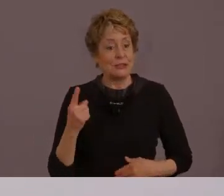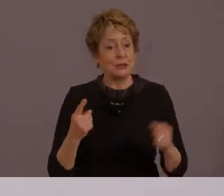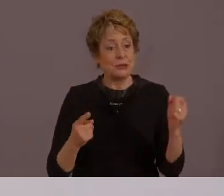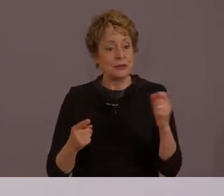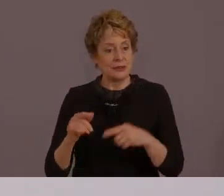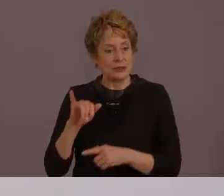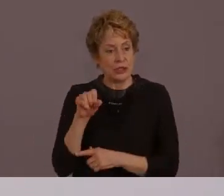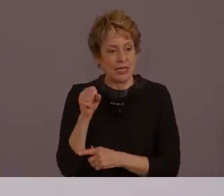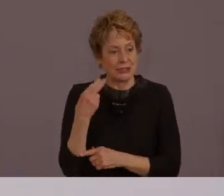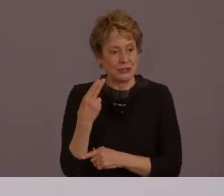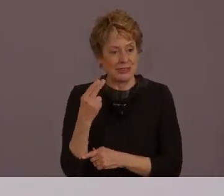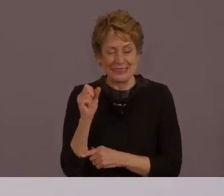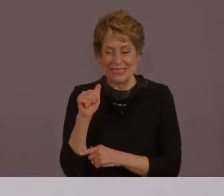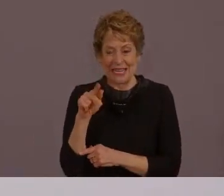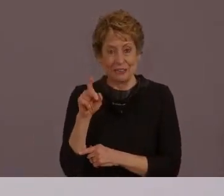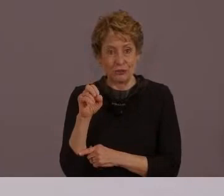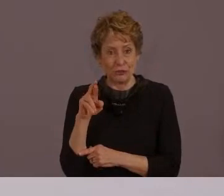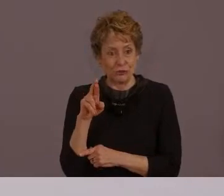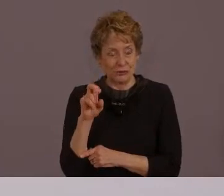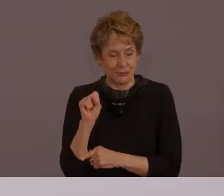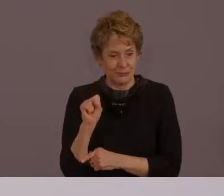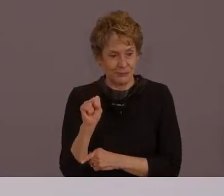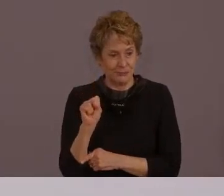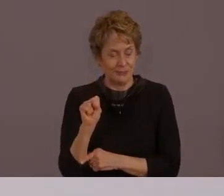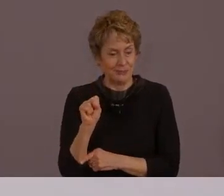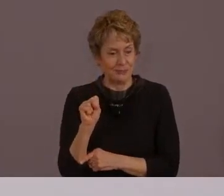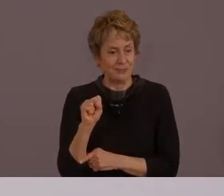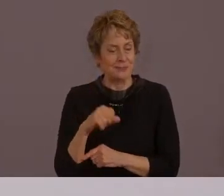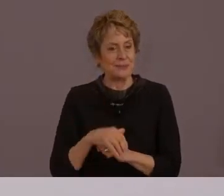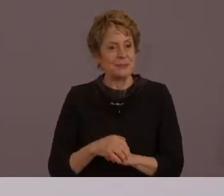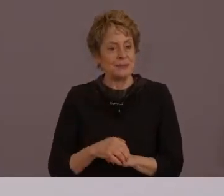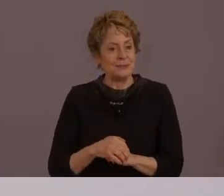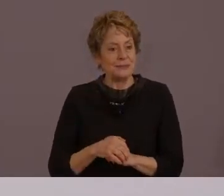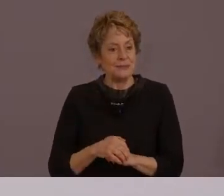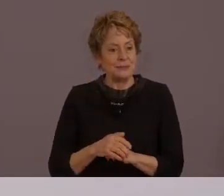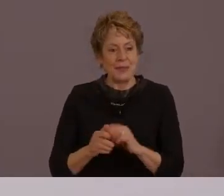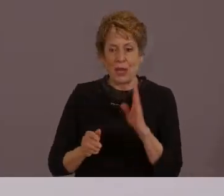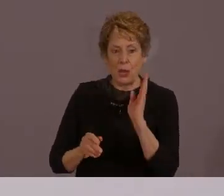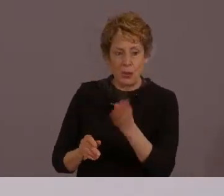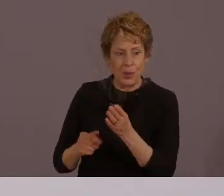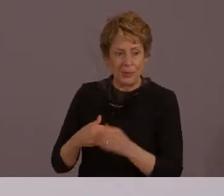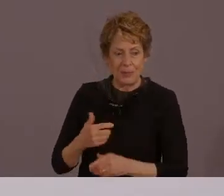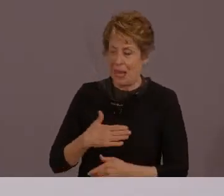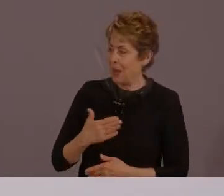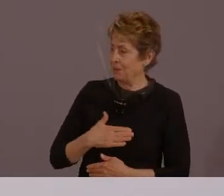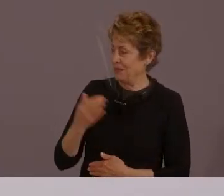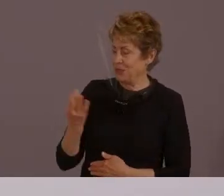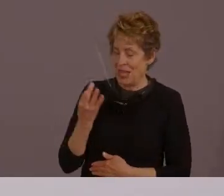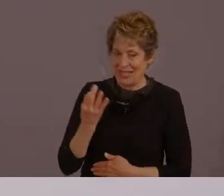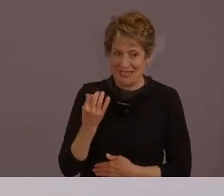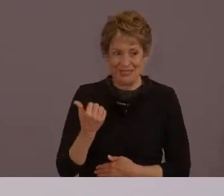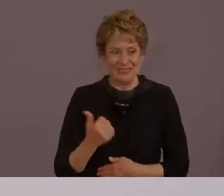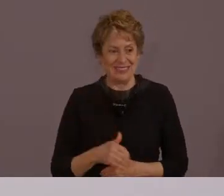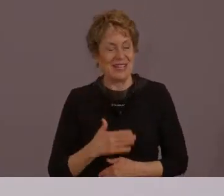Dr. Christ, happy Friday. Happy Friday. I'm going to start with the governor's executive order.